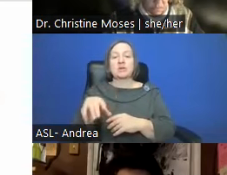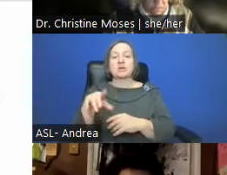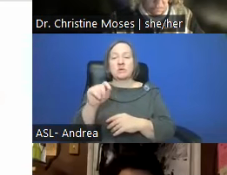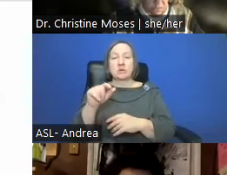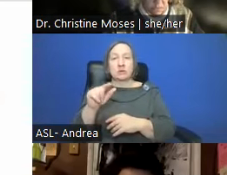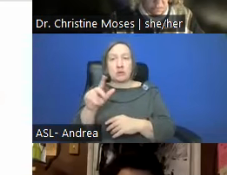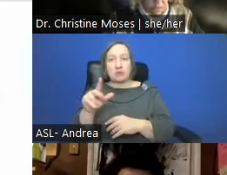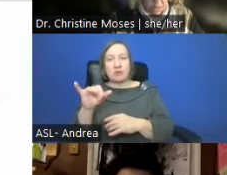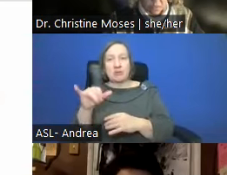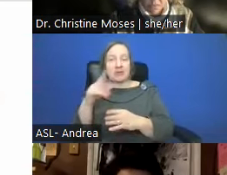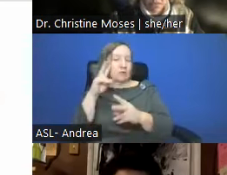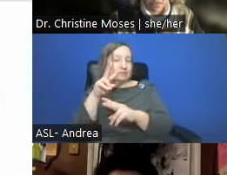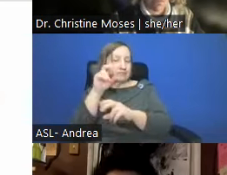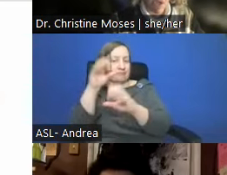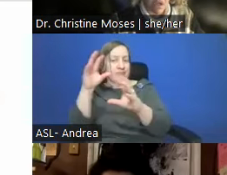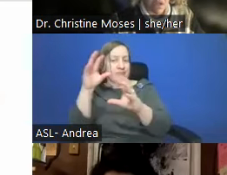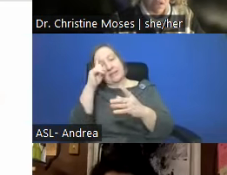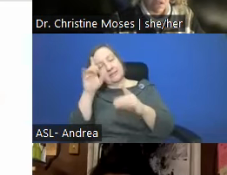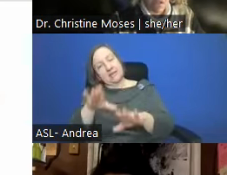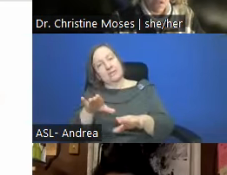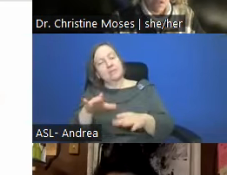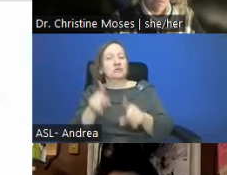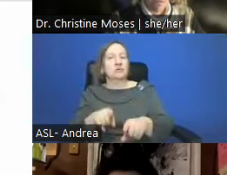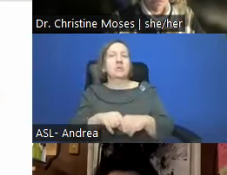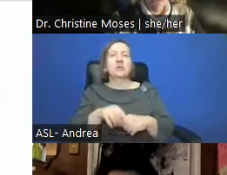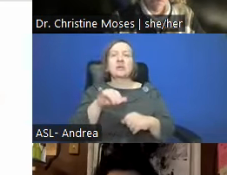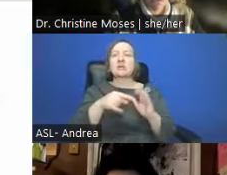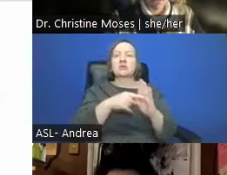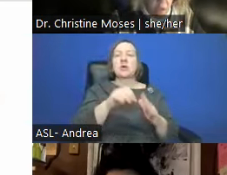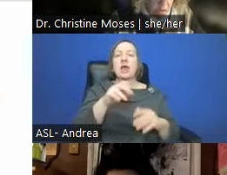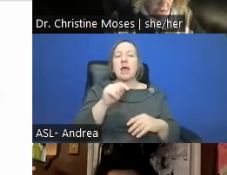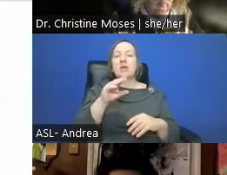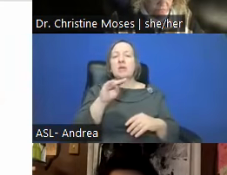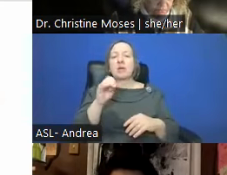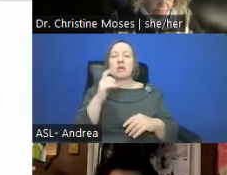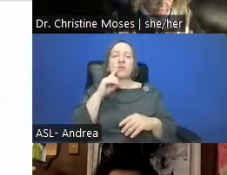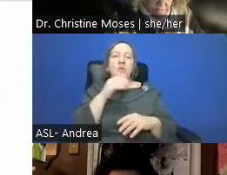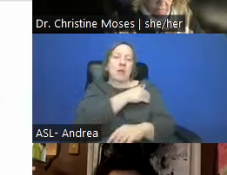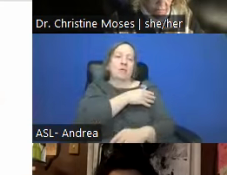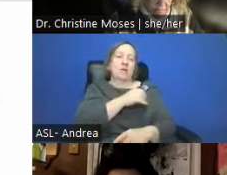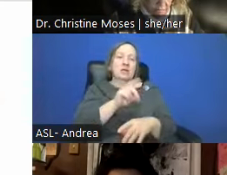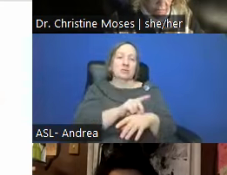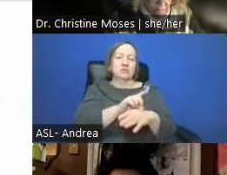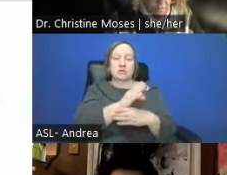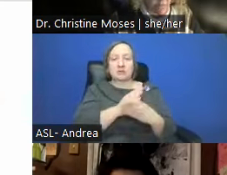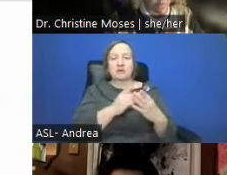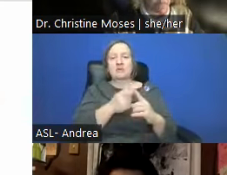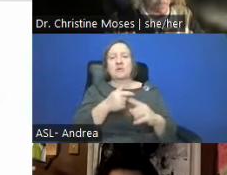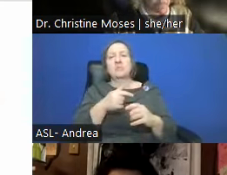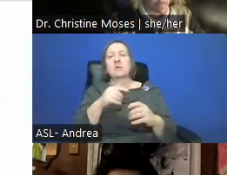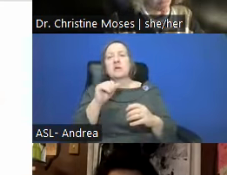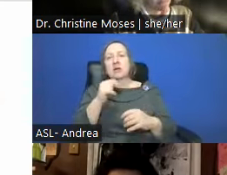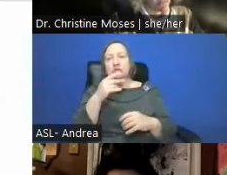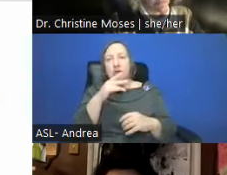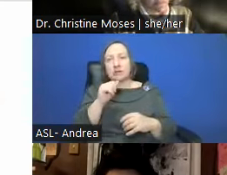you. This slide shows the outcome documents for the powers and duties phase based on the agenda and scope approved